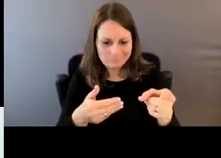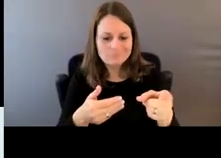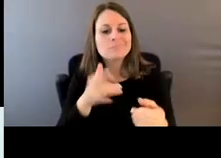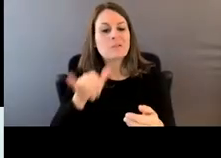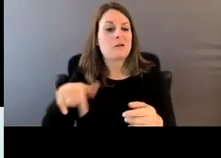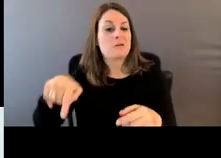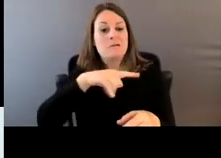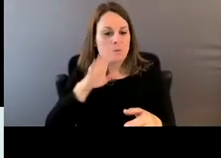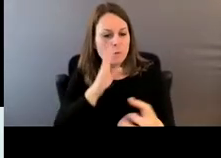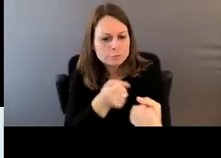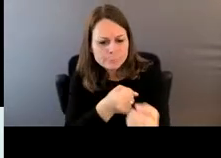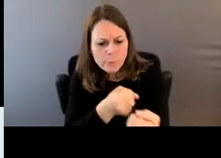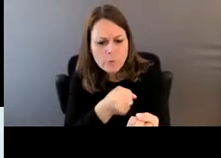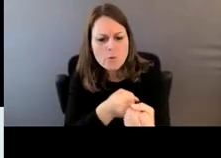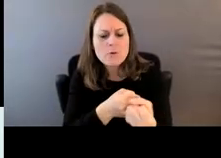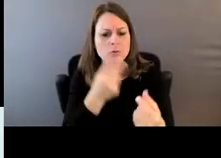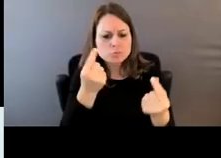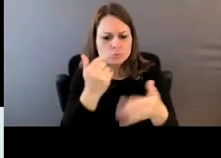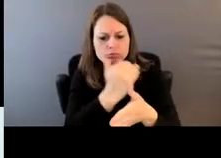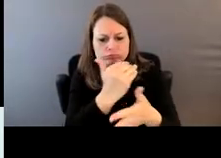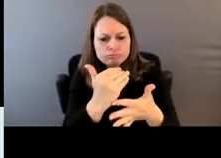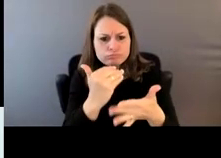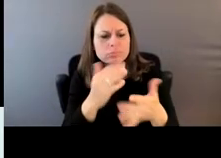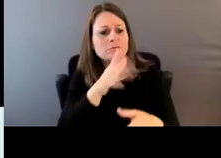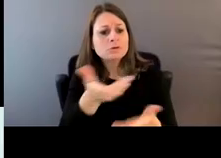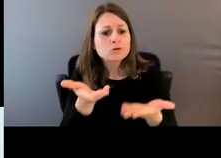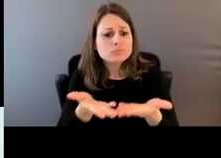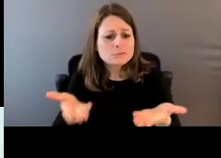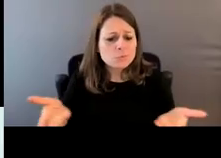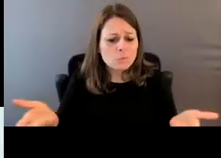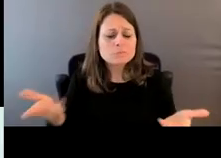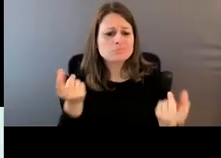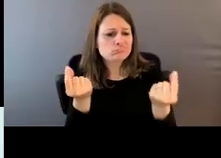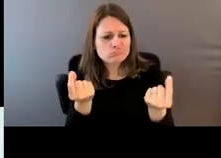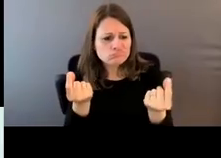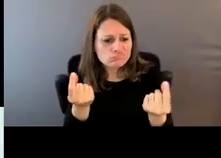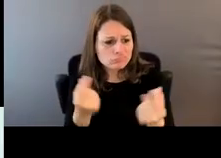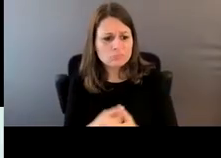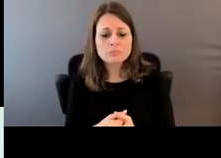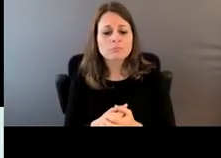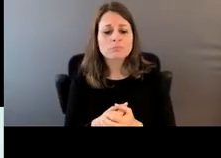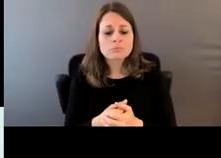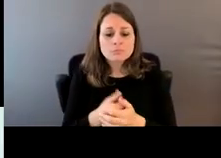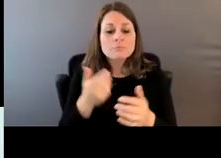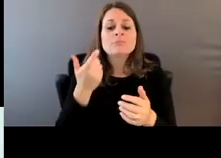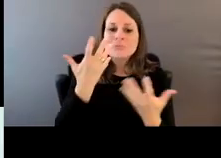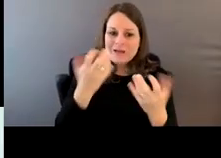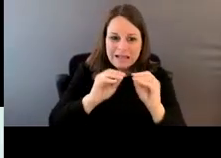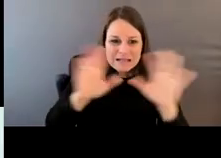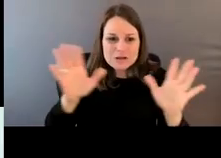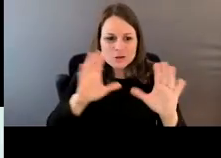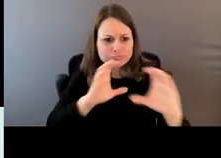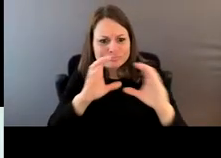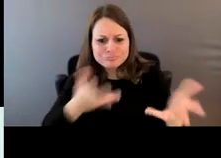education, resources, bringing transparency to the process, and